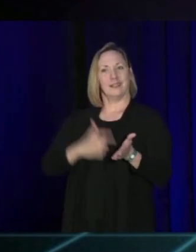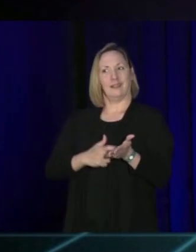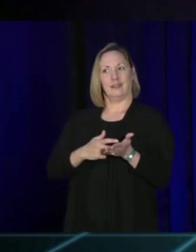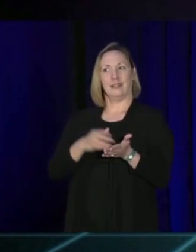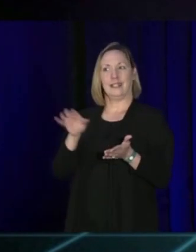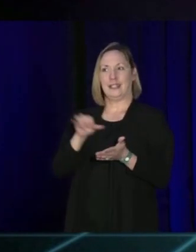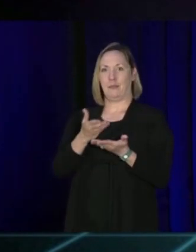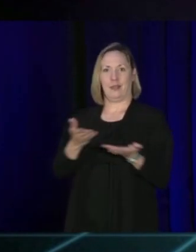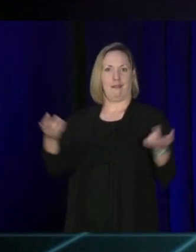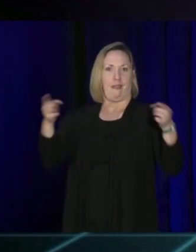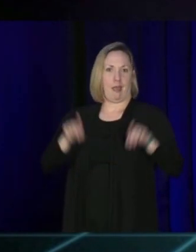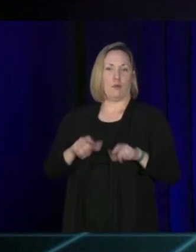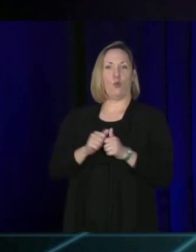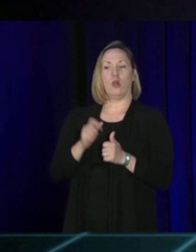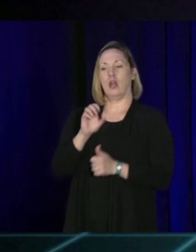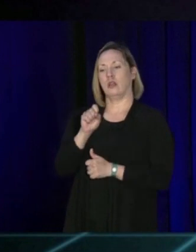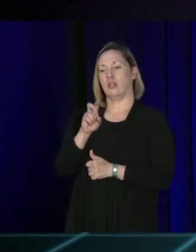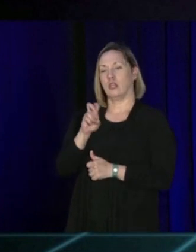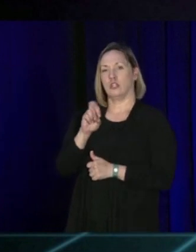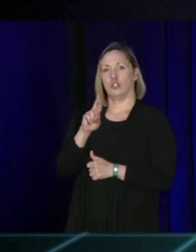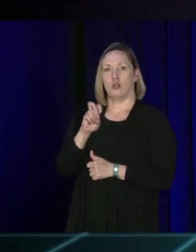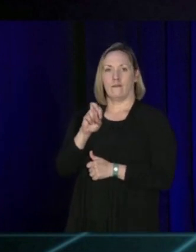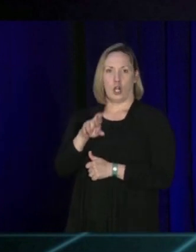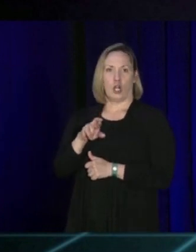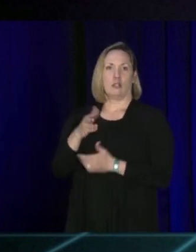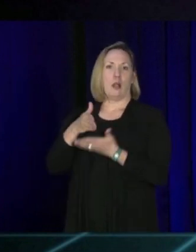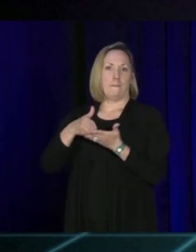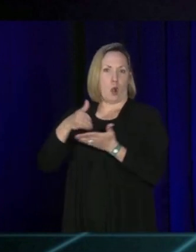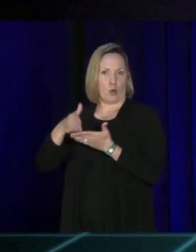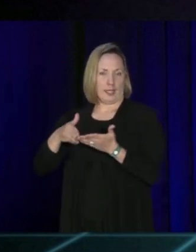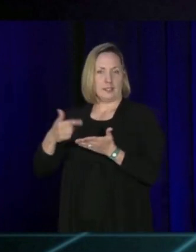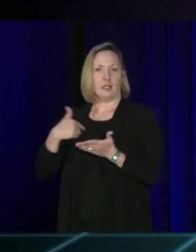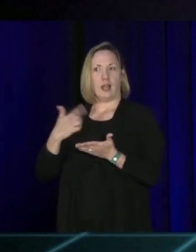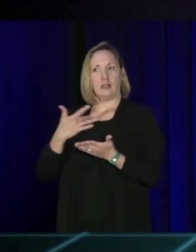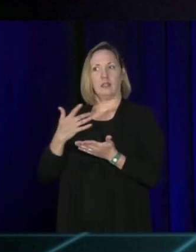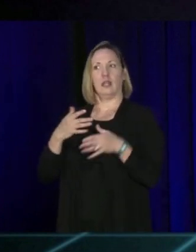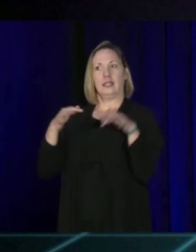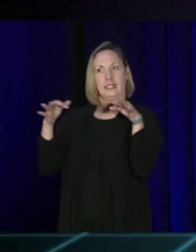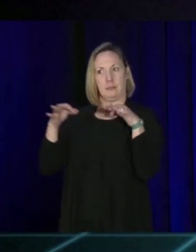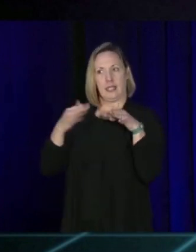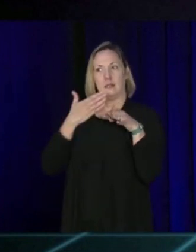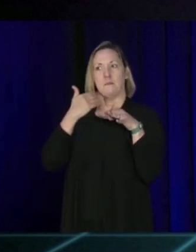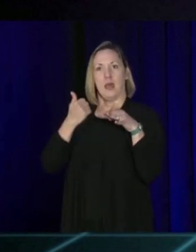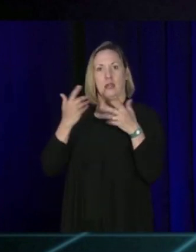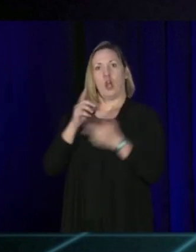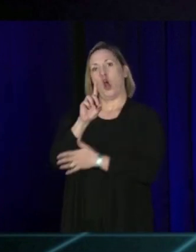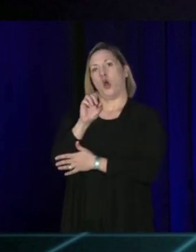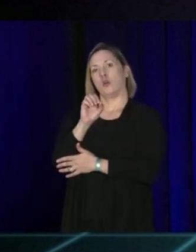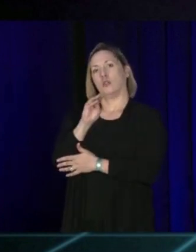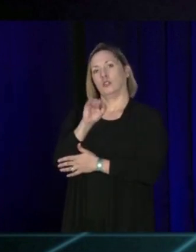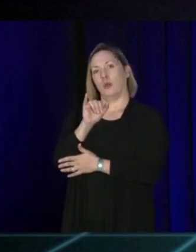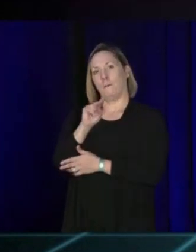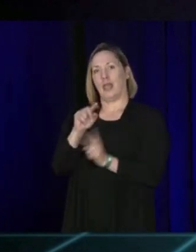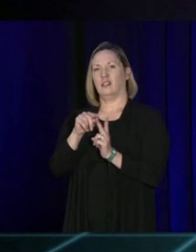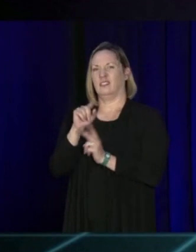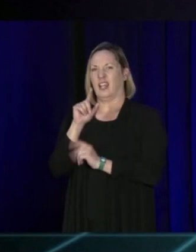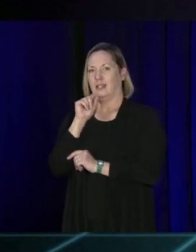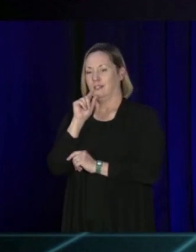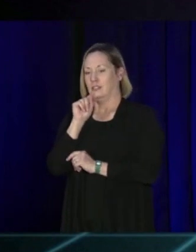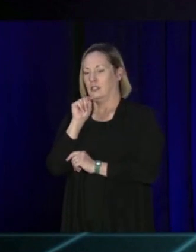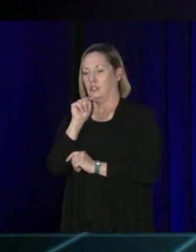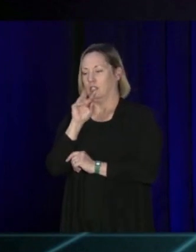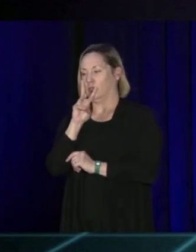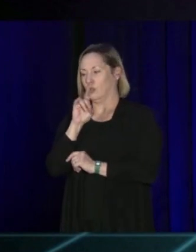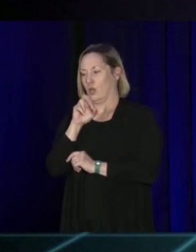with server components. And I think that what explains this better are the memes on Twitter out there on